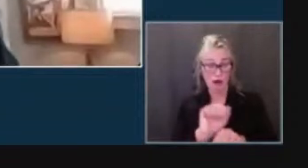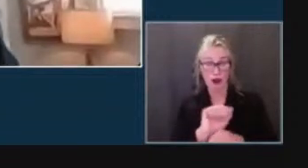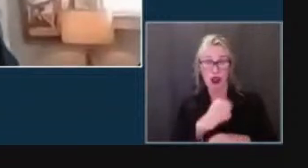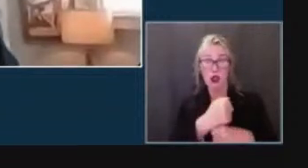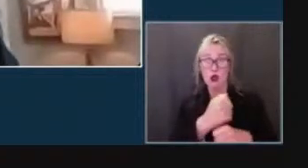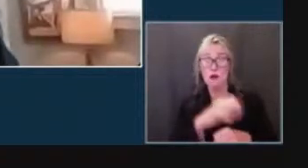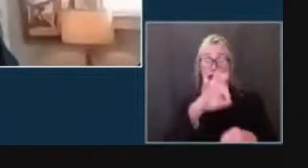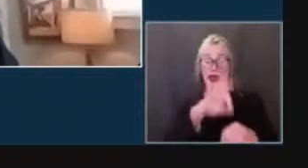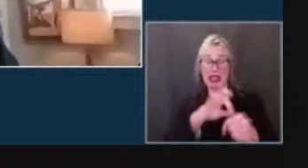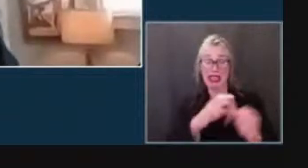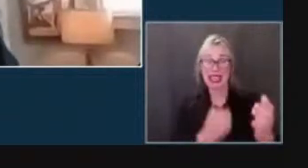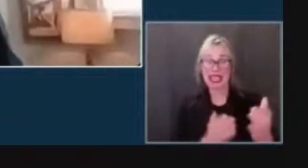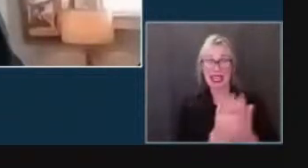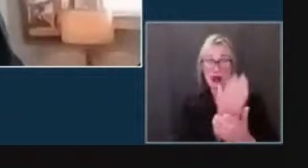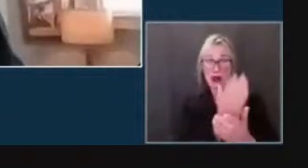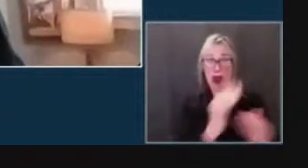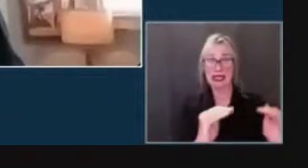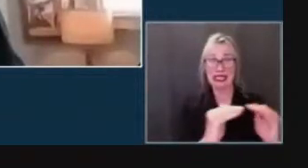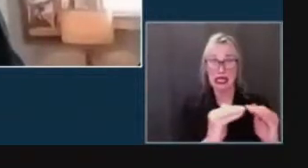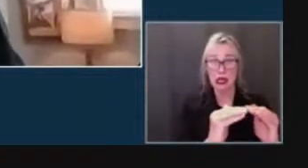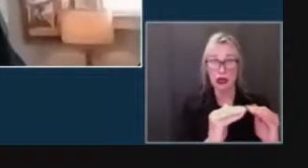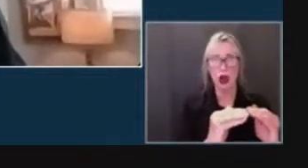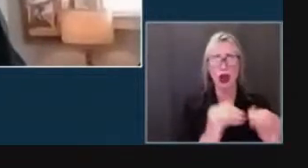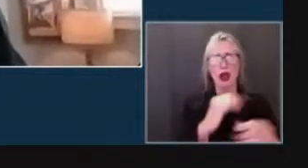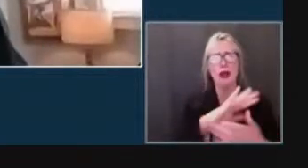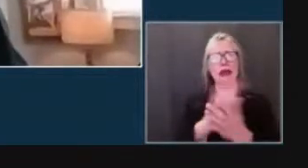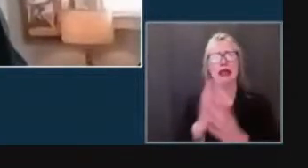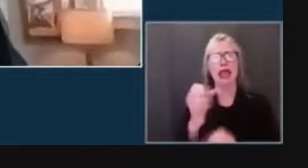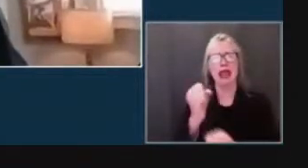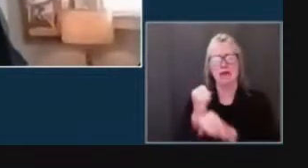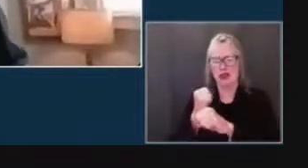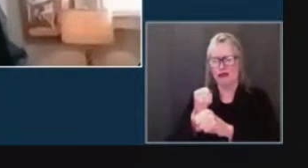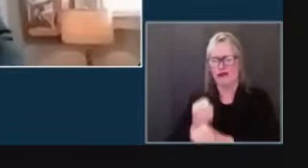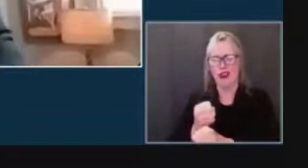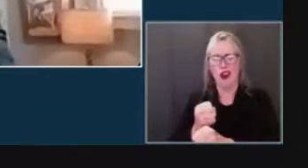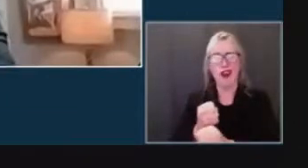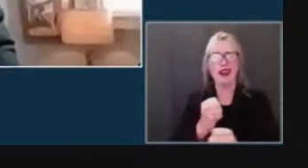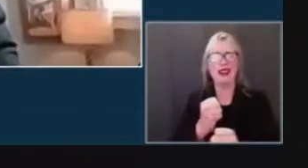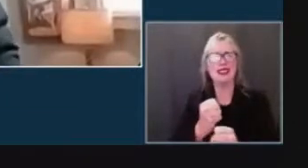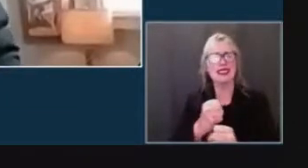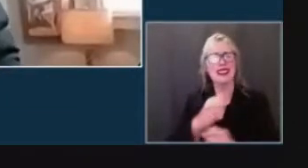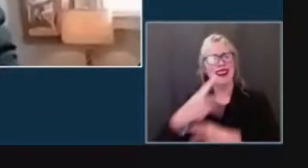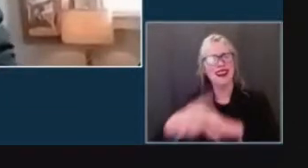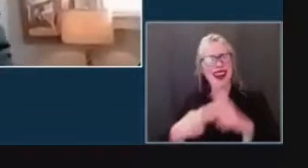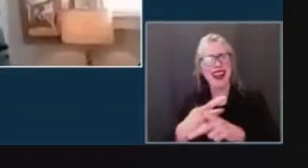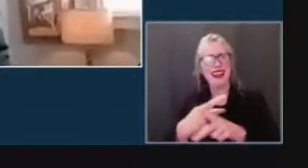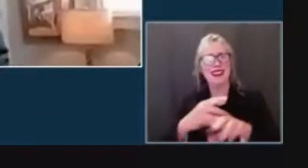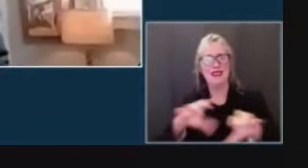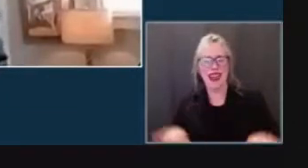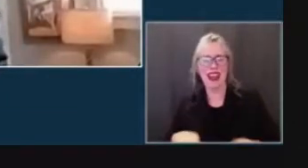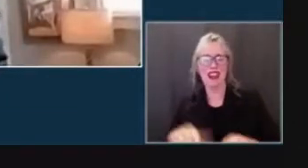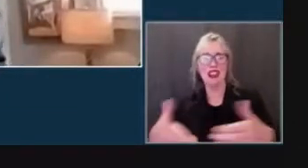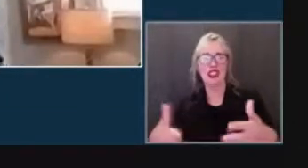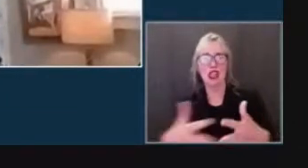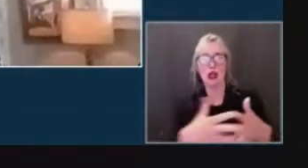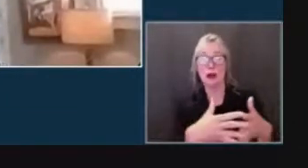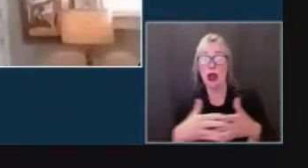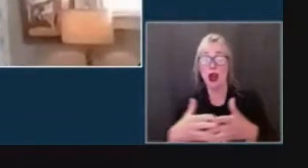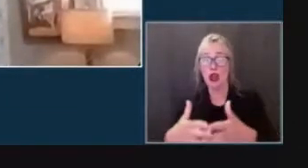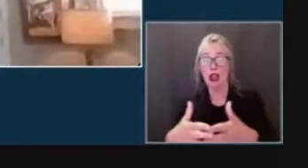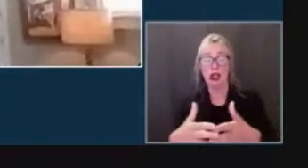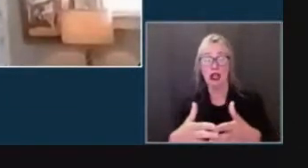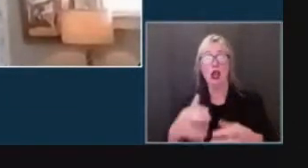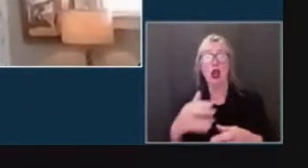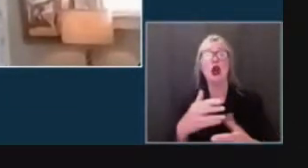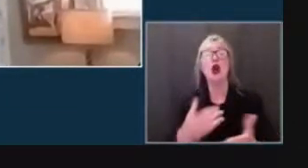rights. The first state in the nation to grant paid family leave. First, to raise minimum wage to $15 an